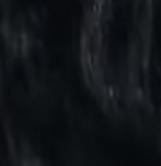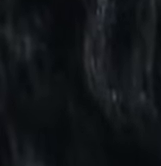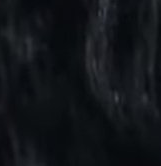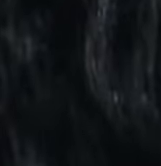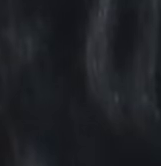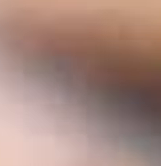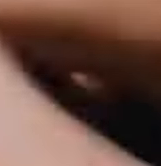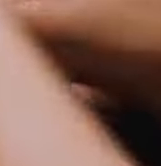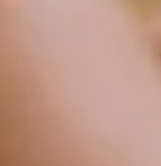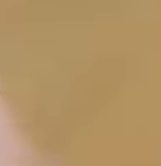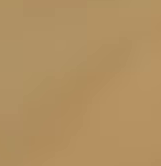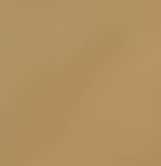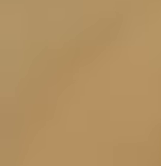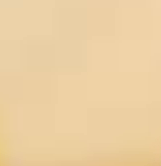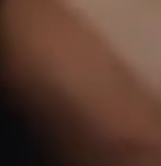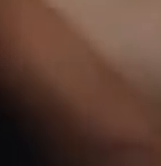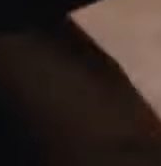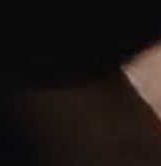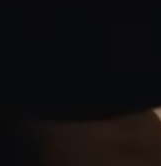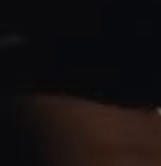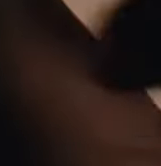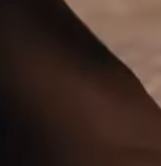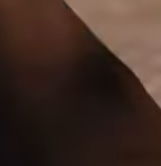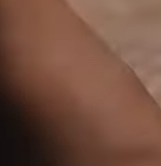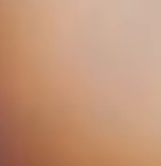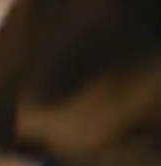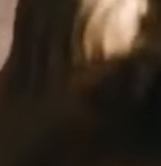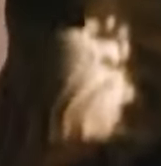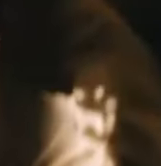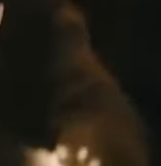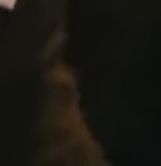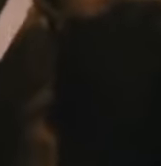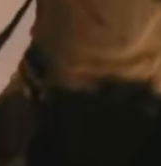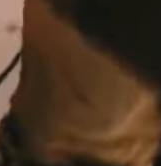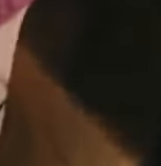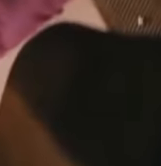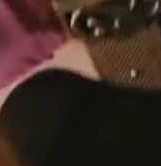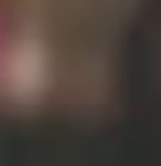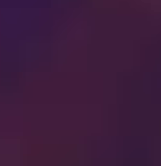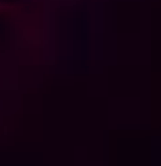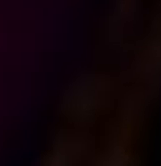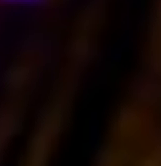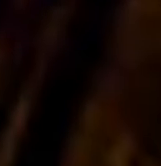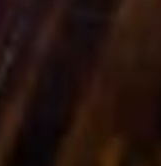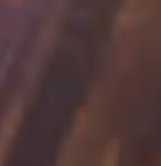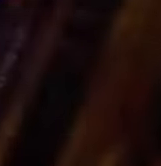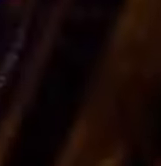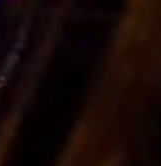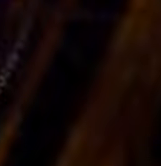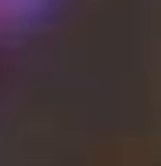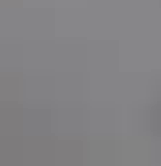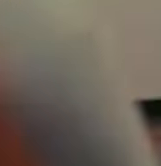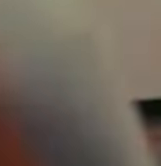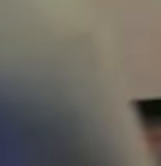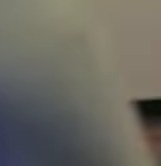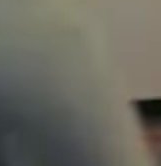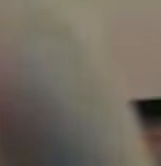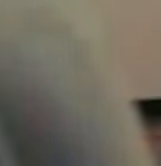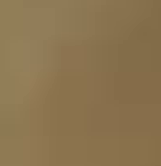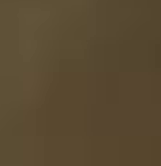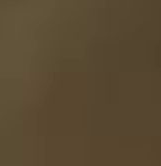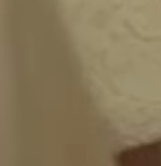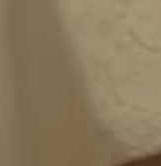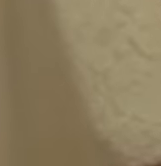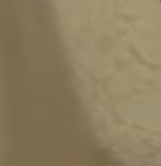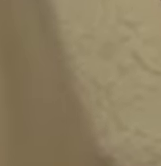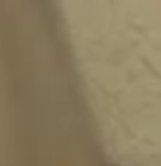ng gobyerno para hanapin lahat ng nawawalang hiyas ni Urduha. Dalawang itinakda. Kapag napunta to